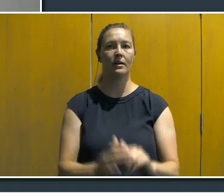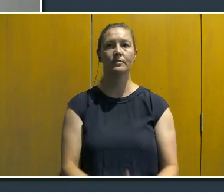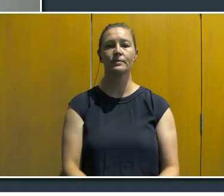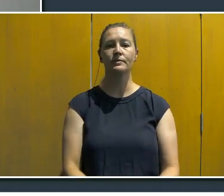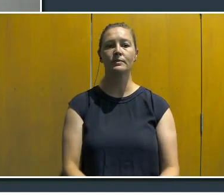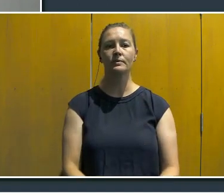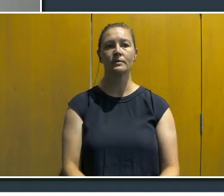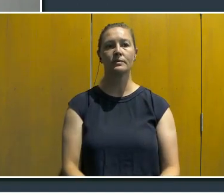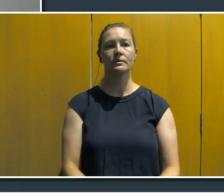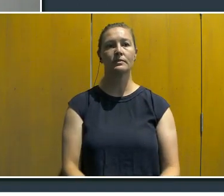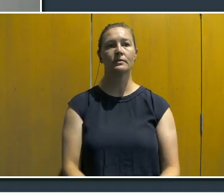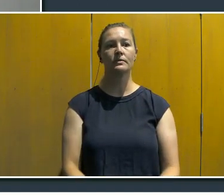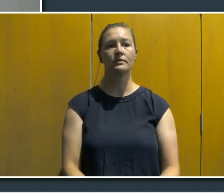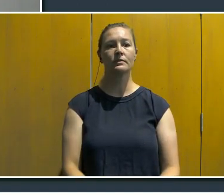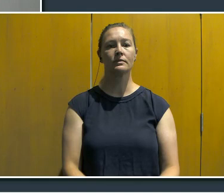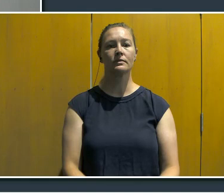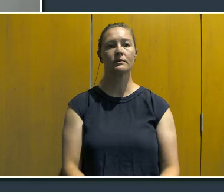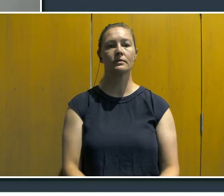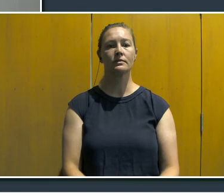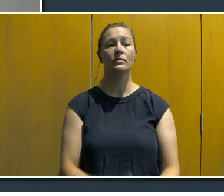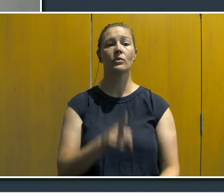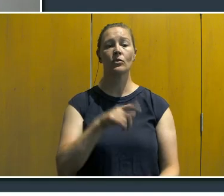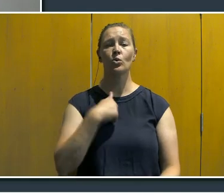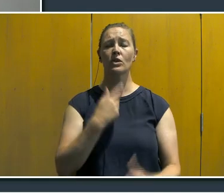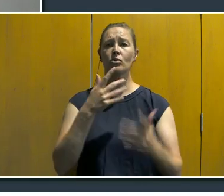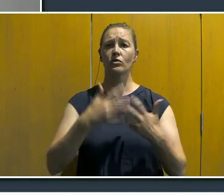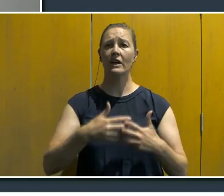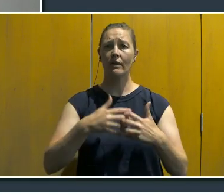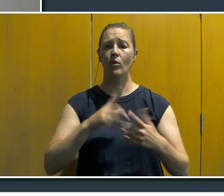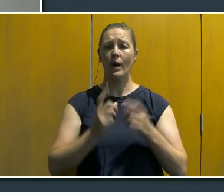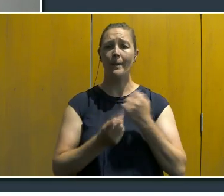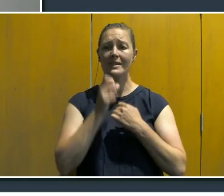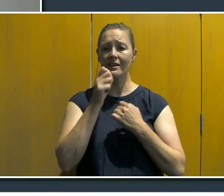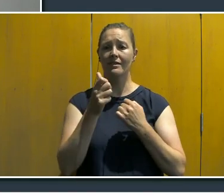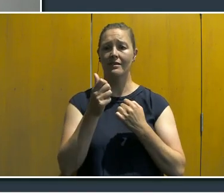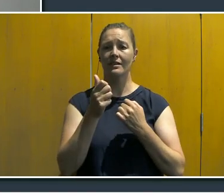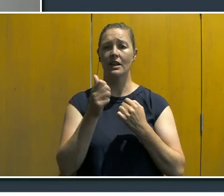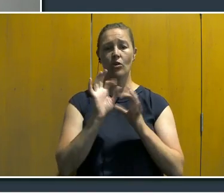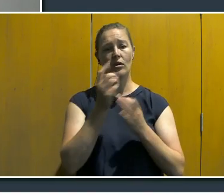You've got to work out what's going to be the future of Napier without Art Deco.